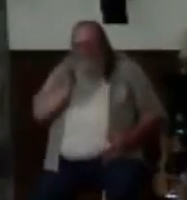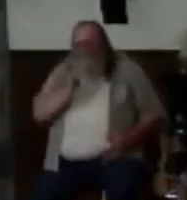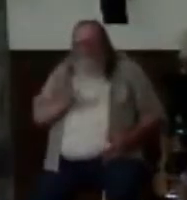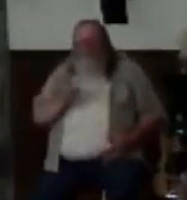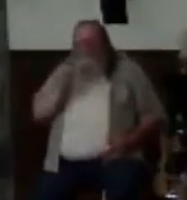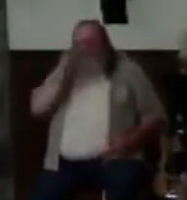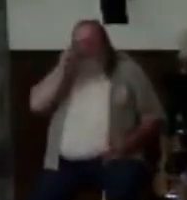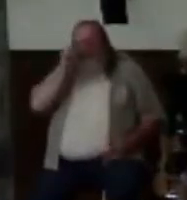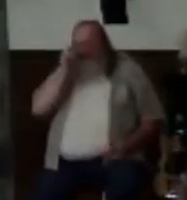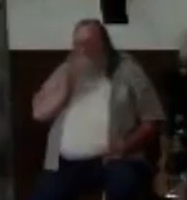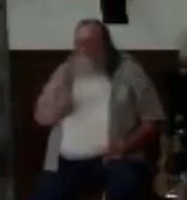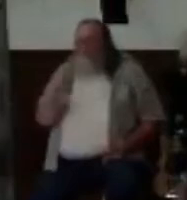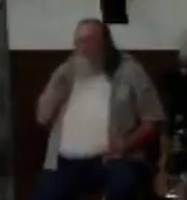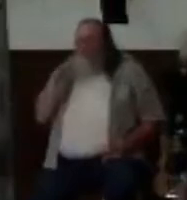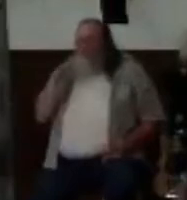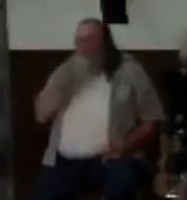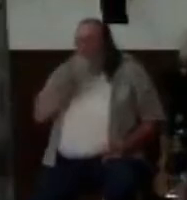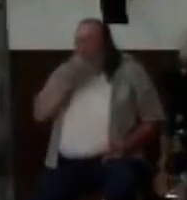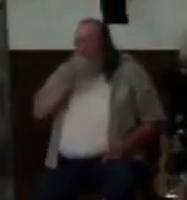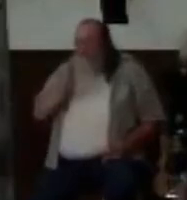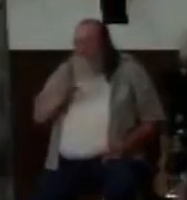in newness of life.